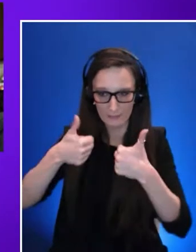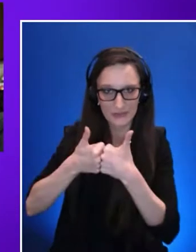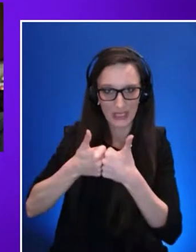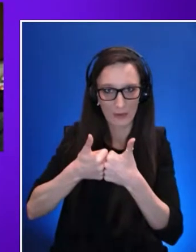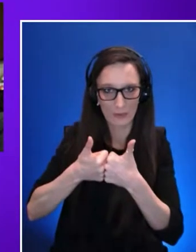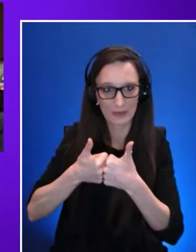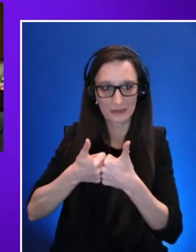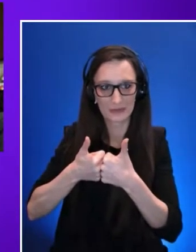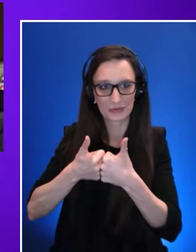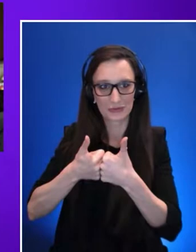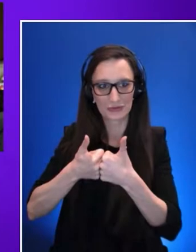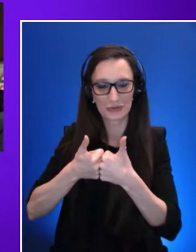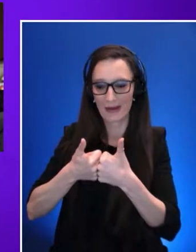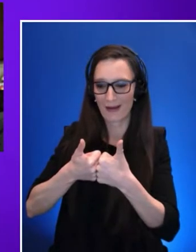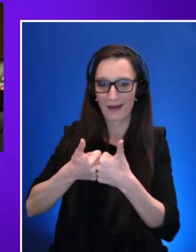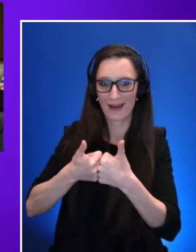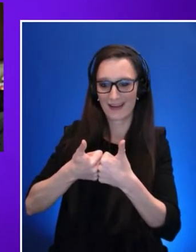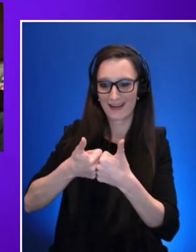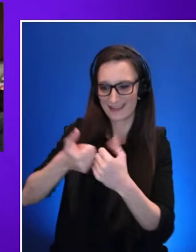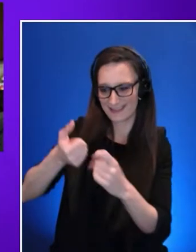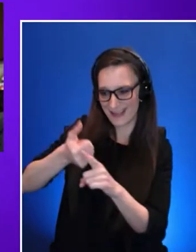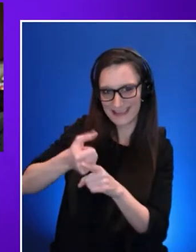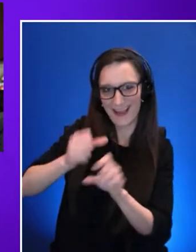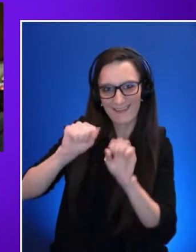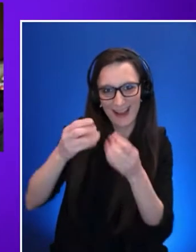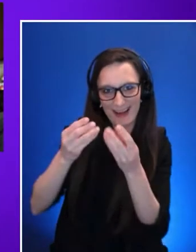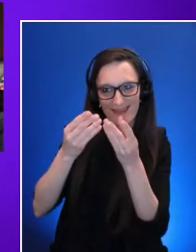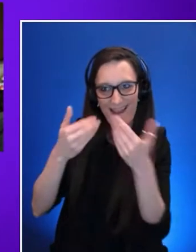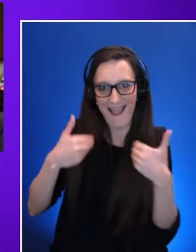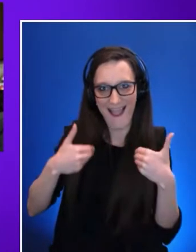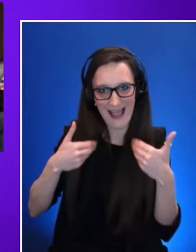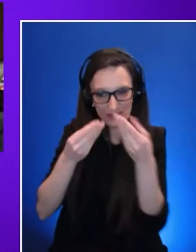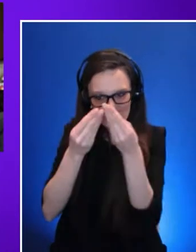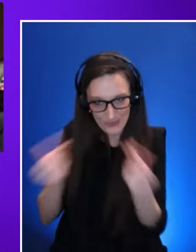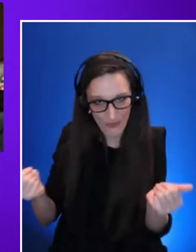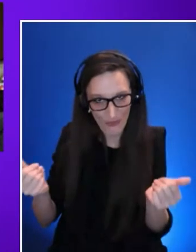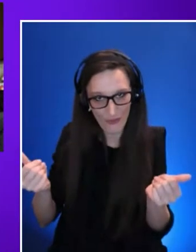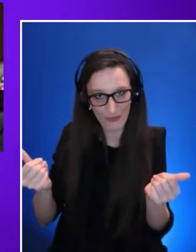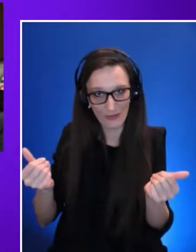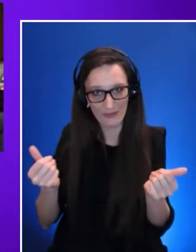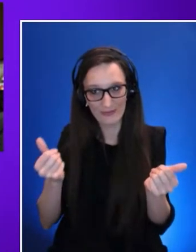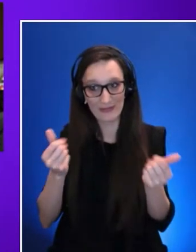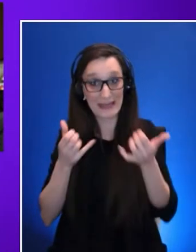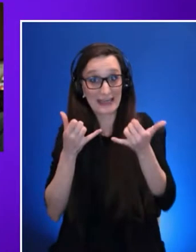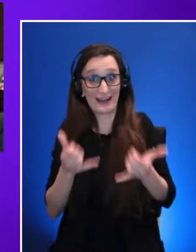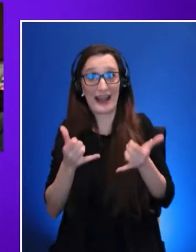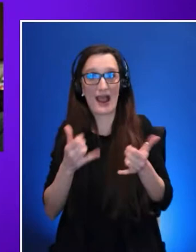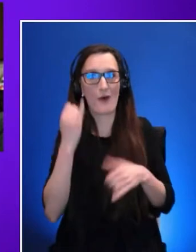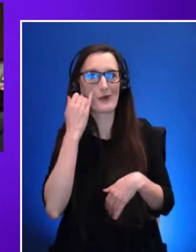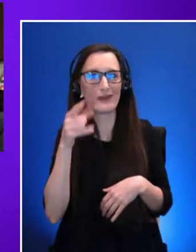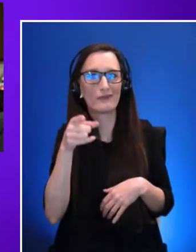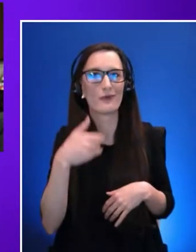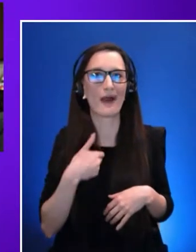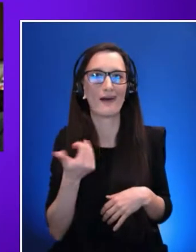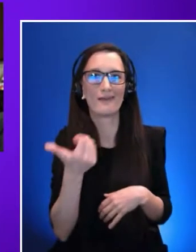to challenges that have means to be solved at this point? If anyone has any